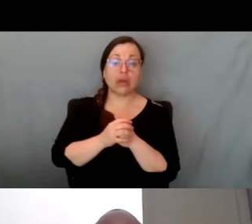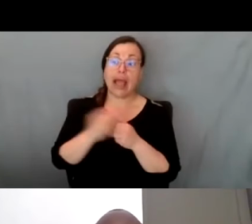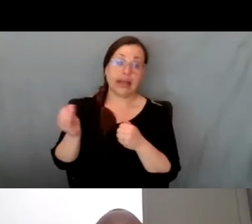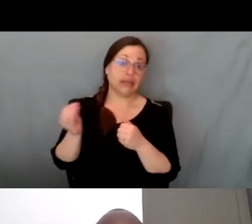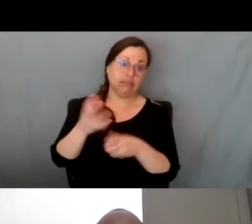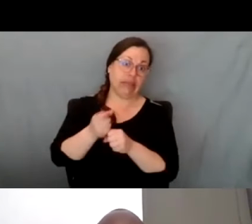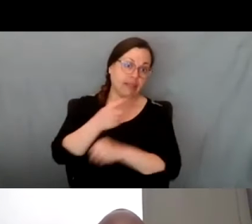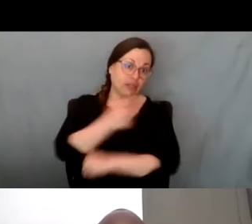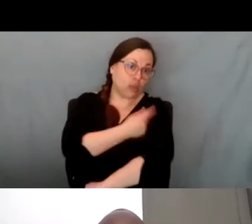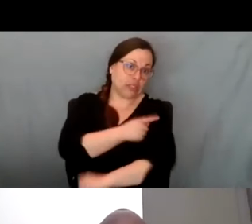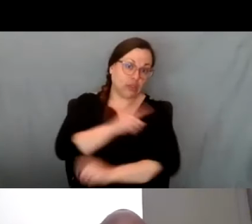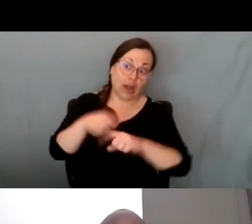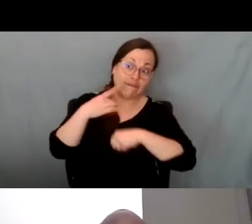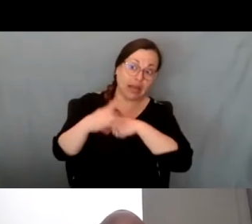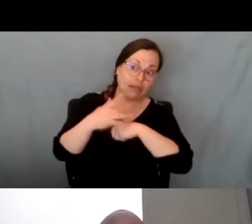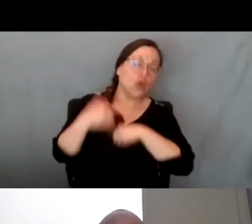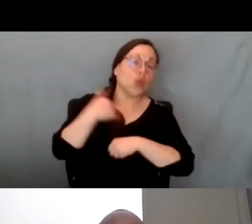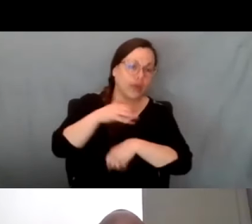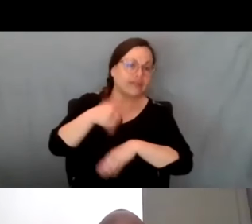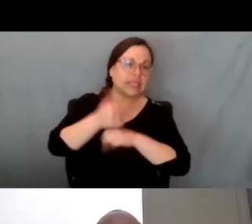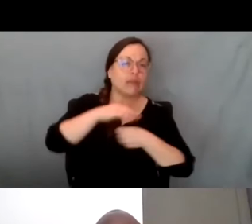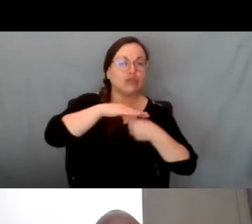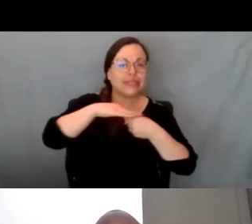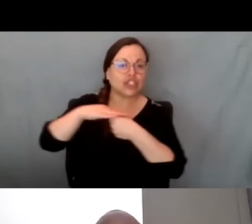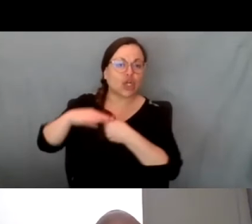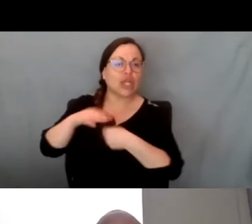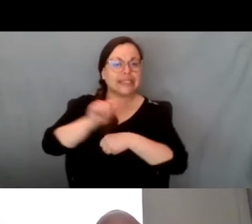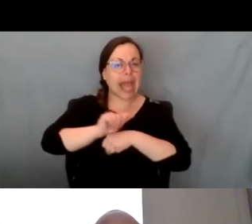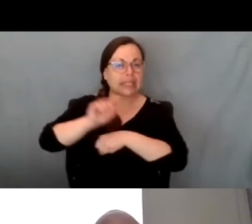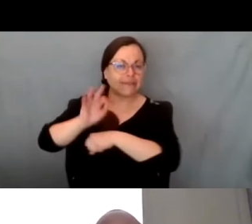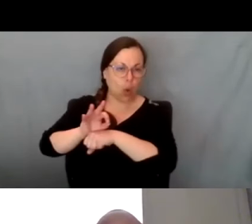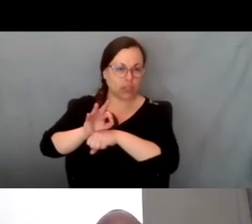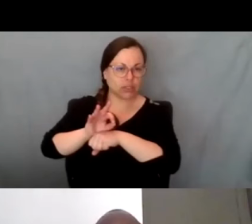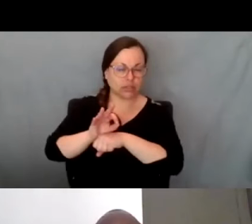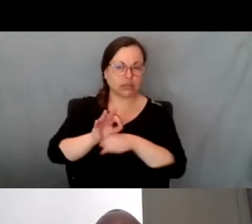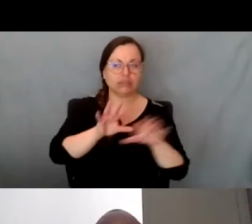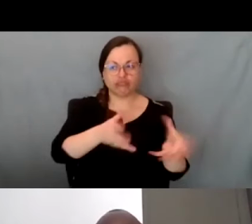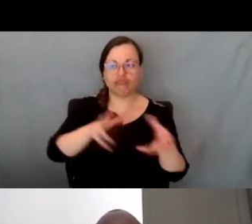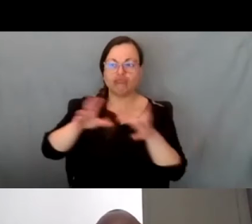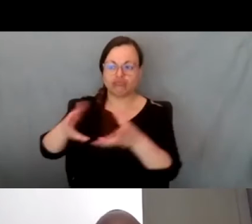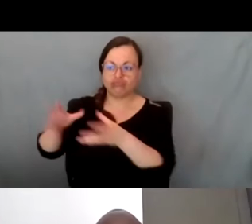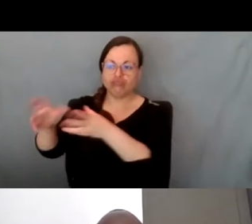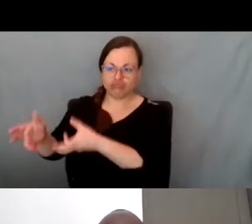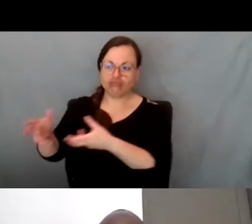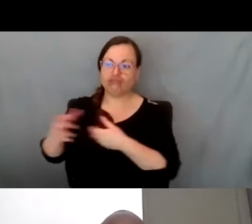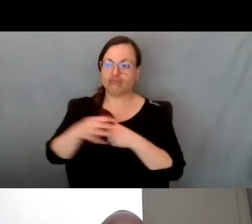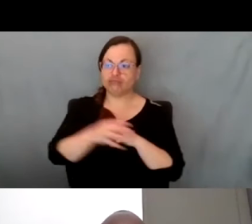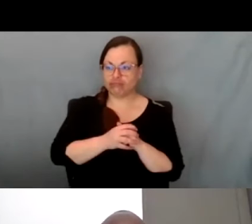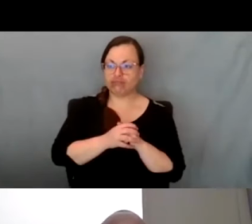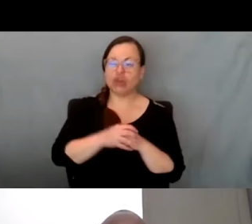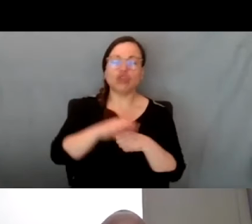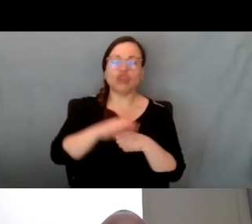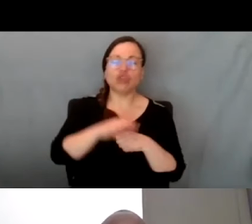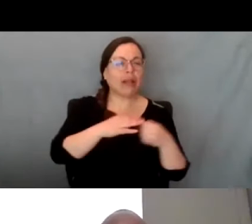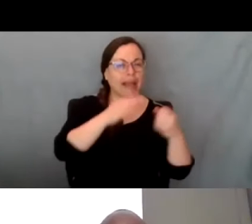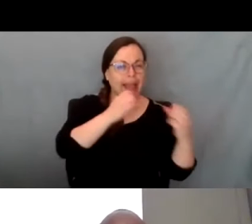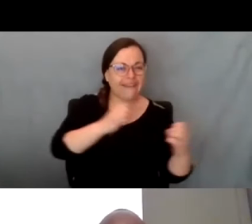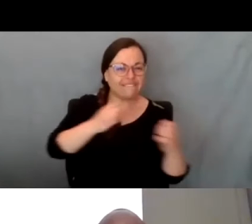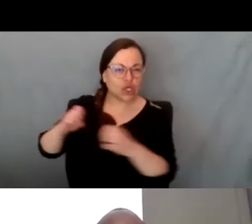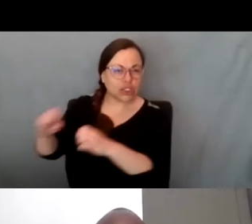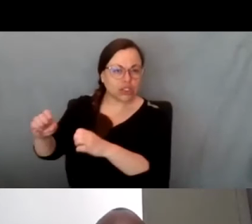available, we have set up a regional task force to coordinate all the regional efforts to make sure that a